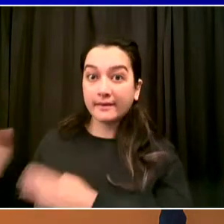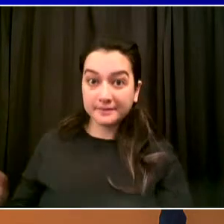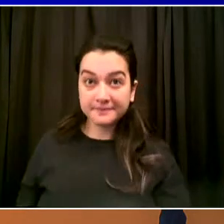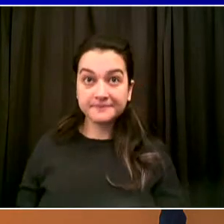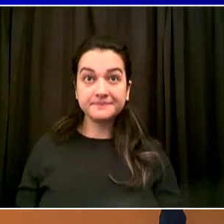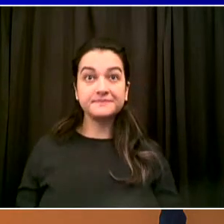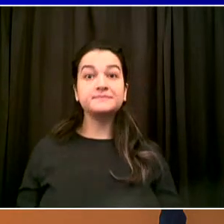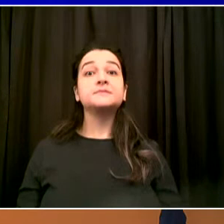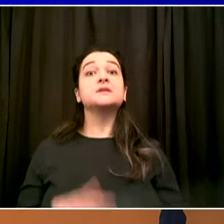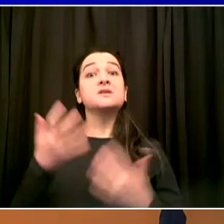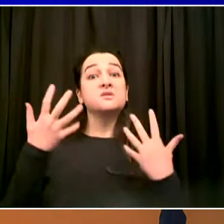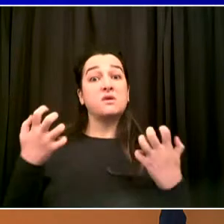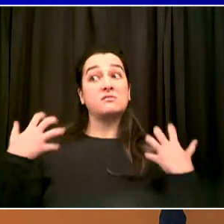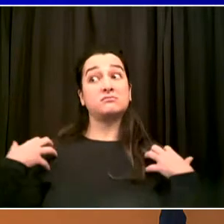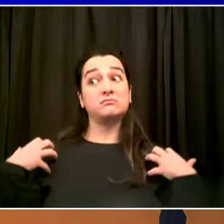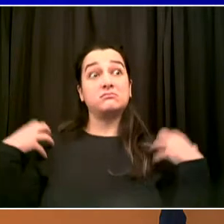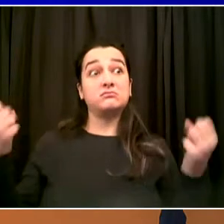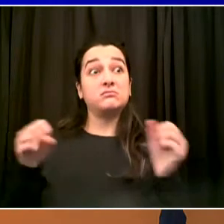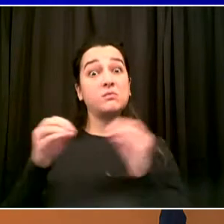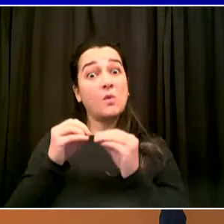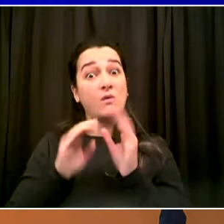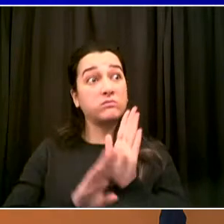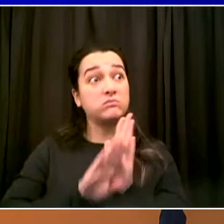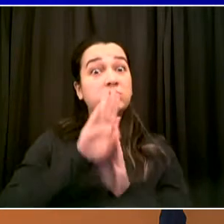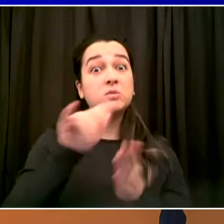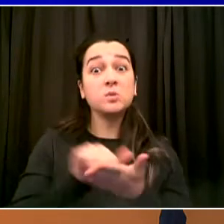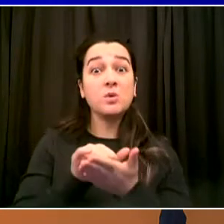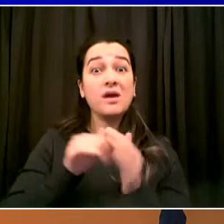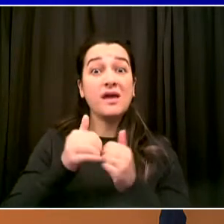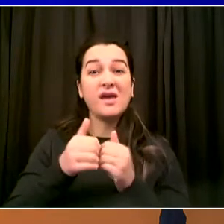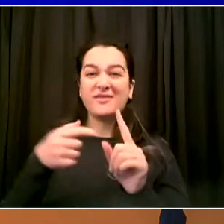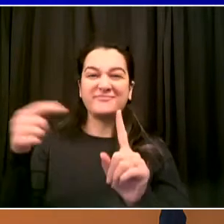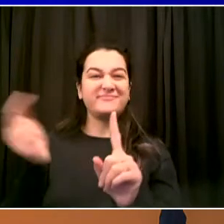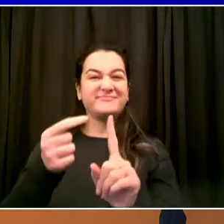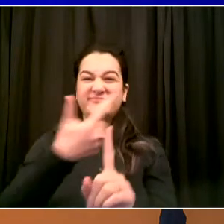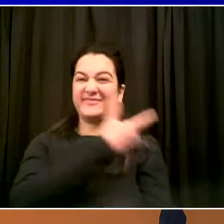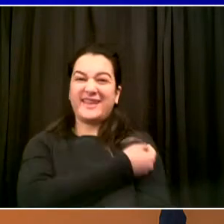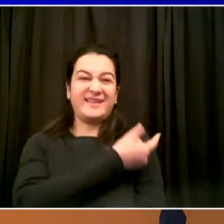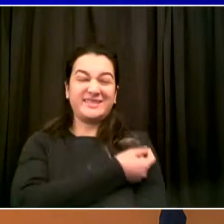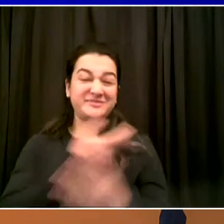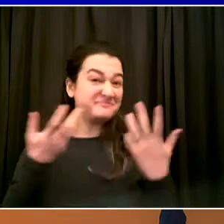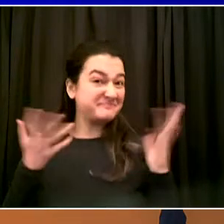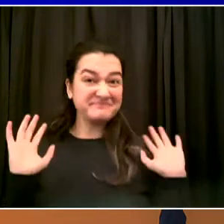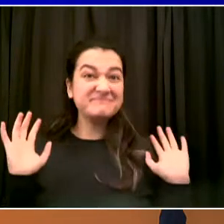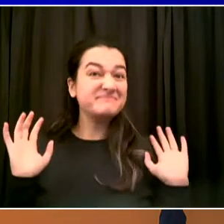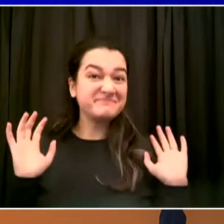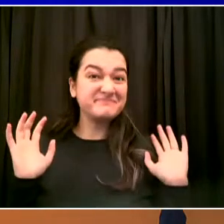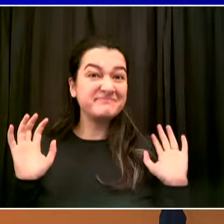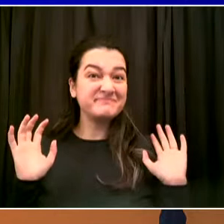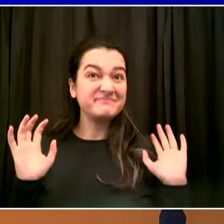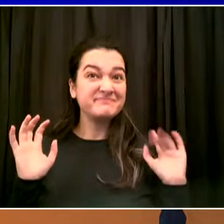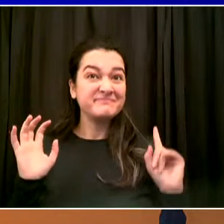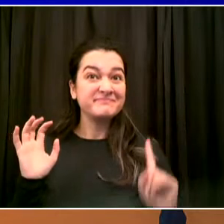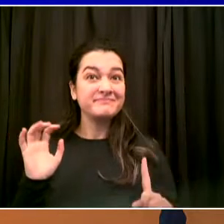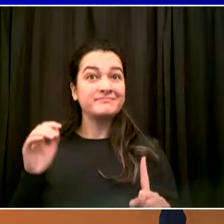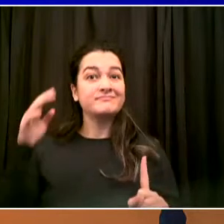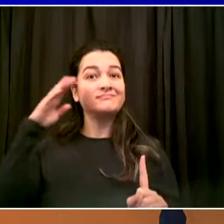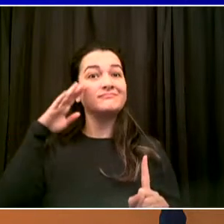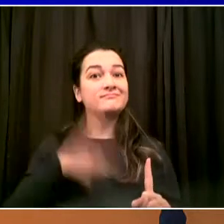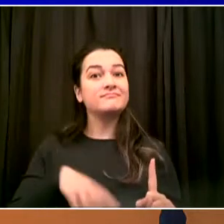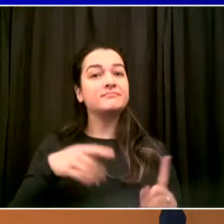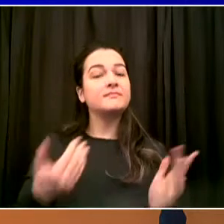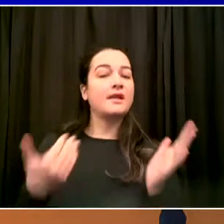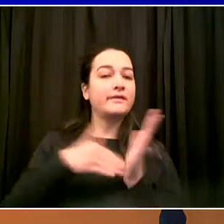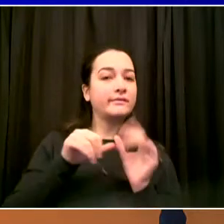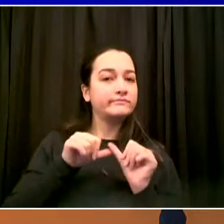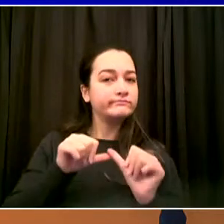for almost a whole week with the shipments being delayed because of the winter storms around the country. We now are getting those shipments, and we're looking